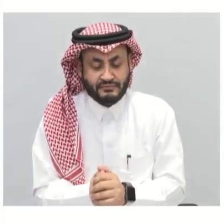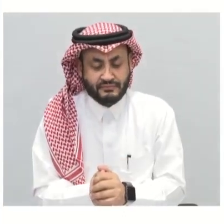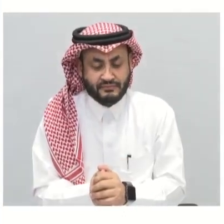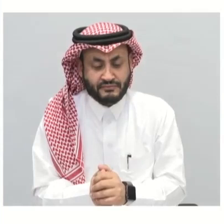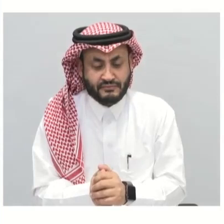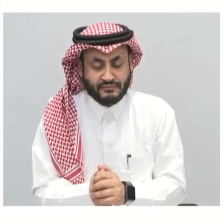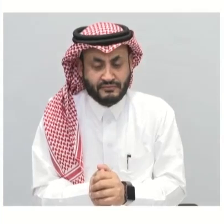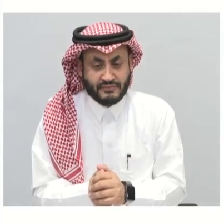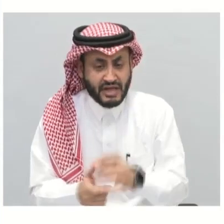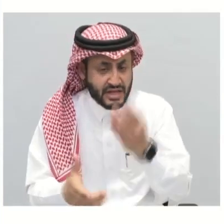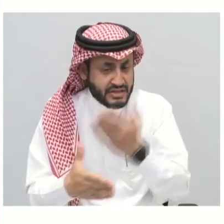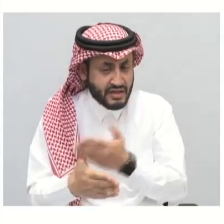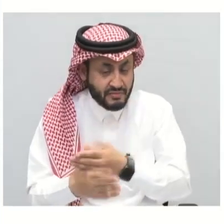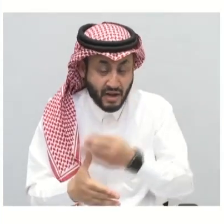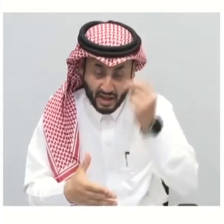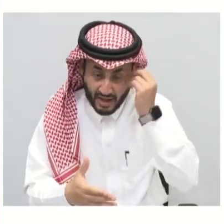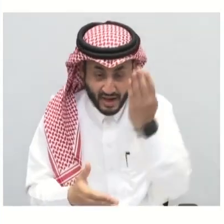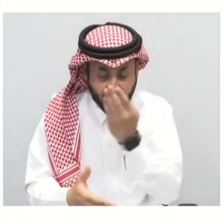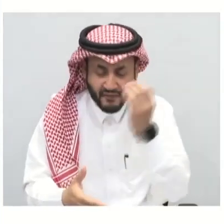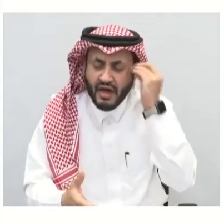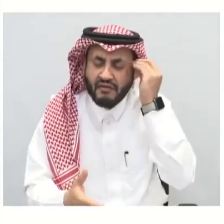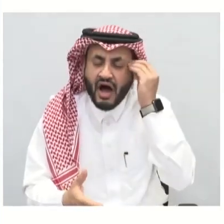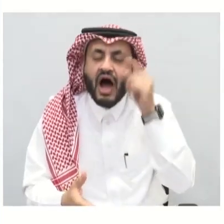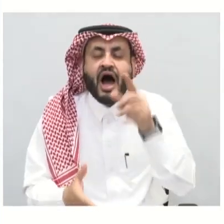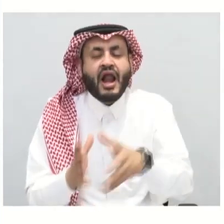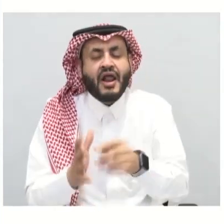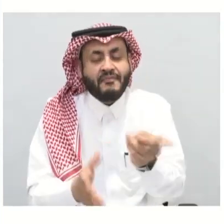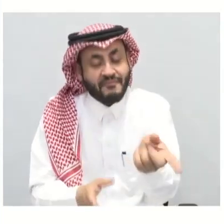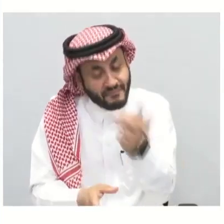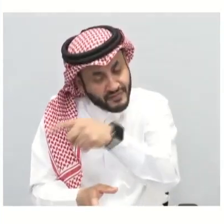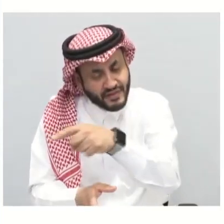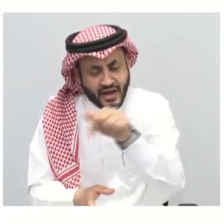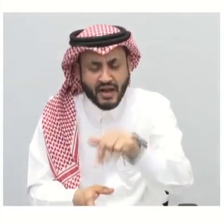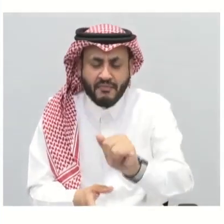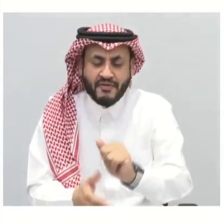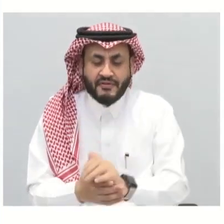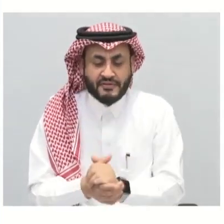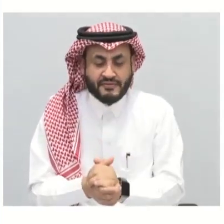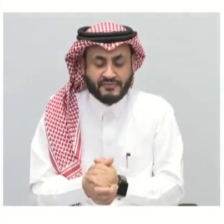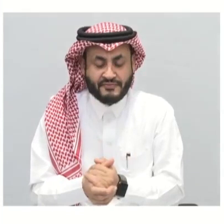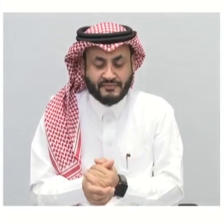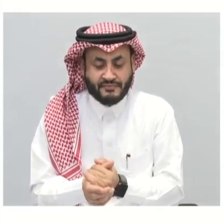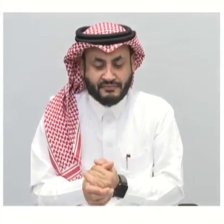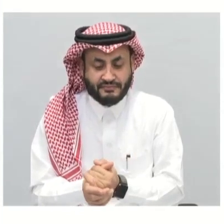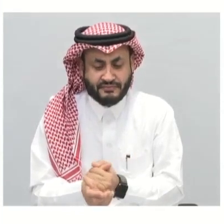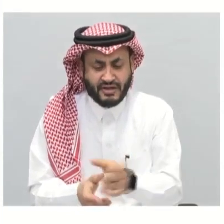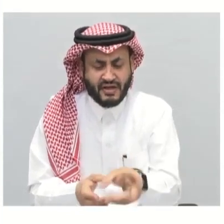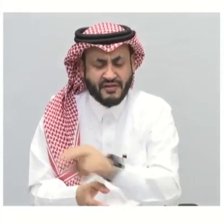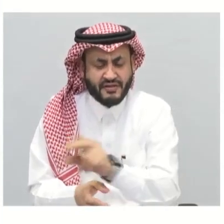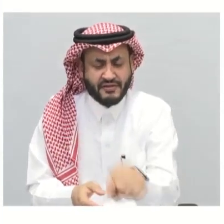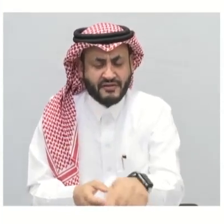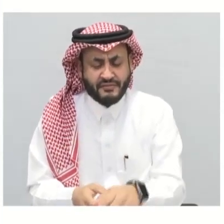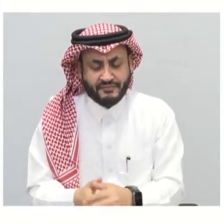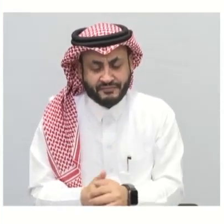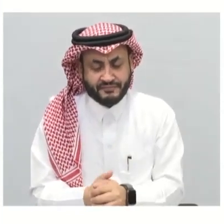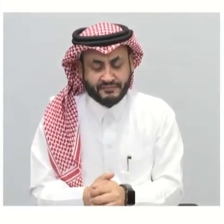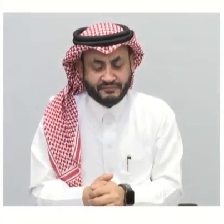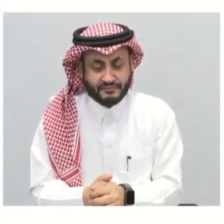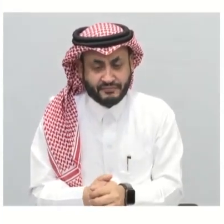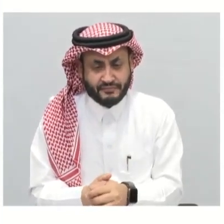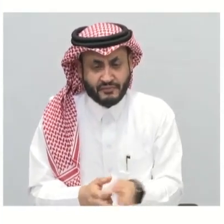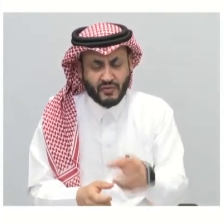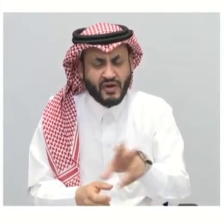progressive. Time expressions like what? Like tonight, tomorrow, next week, or on Thursday. Let's have an